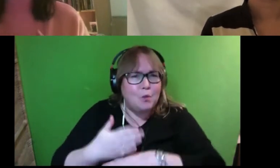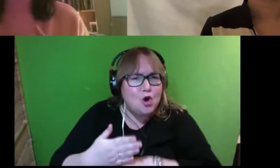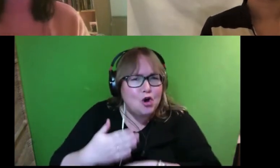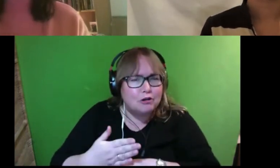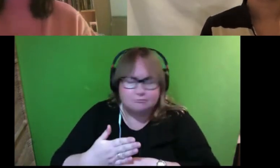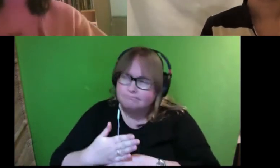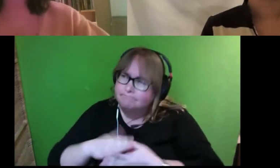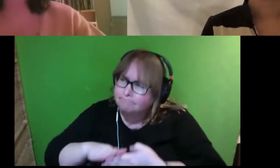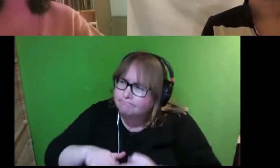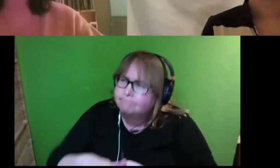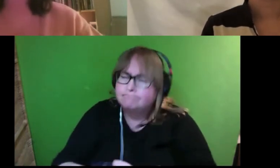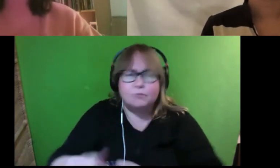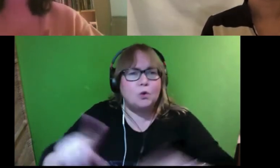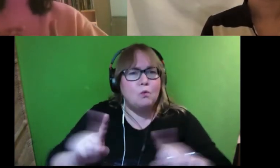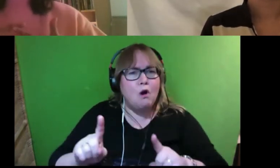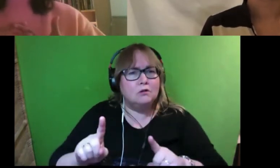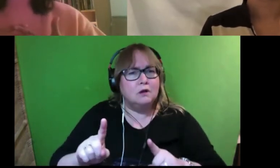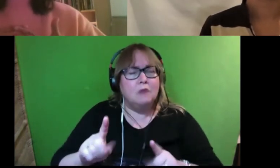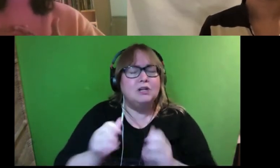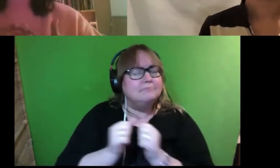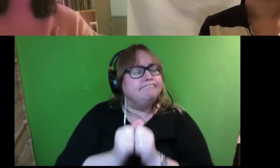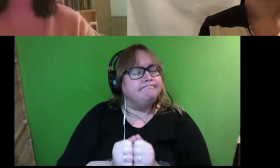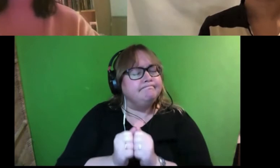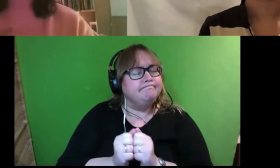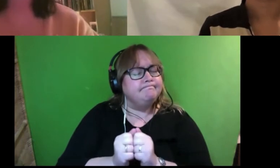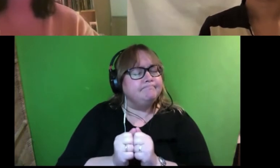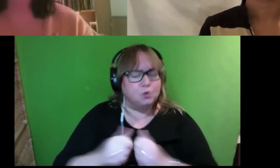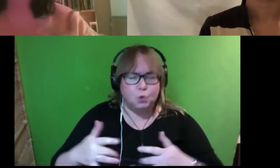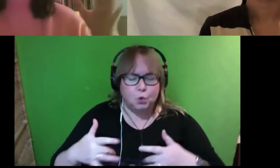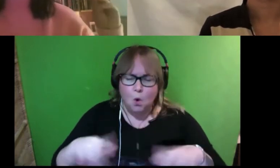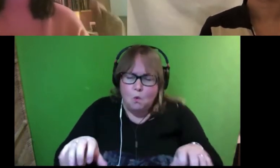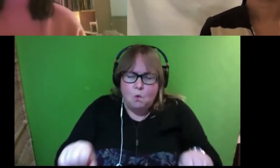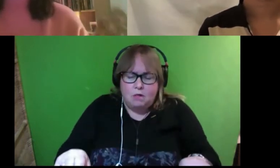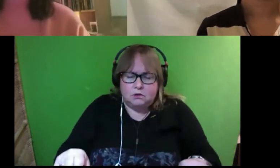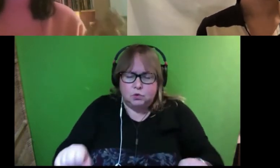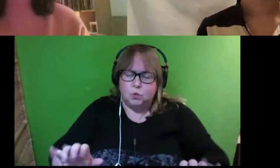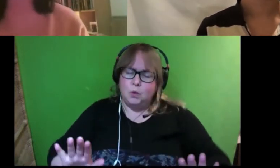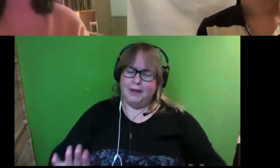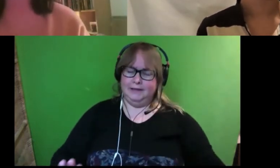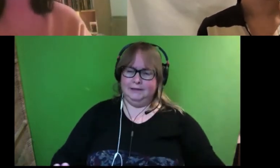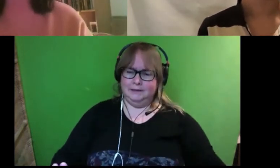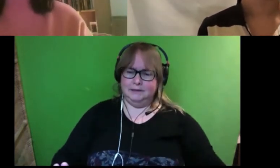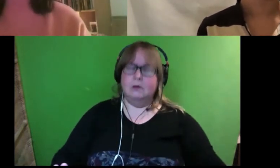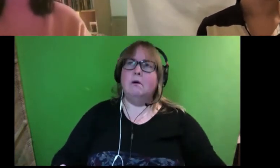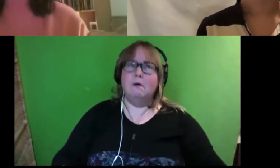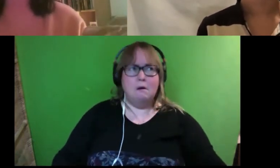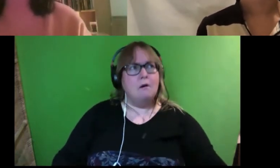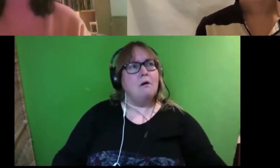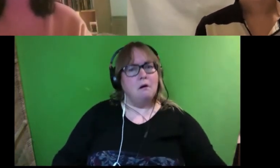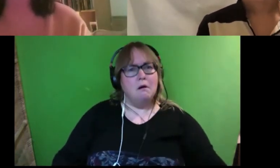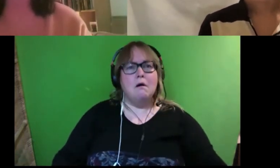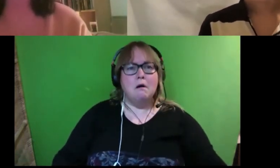think I'm really glad that I took that moment to not get too carried away and say, okay, there's these two